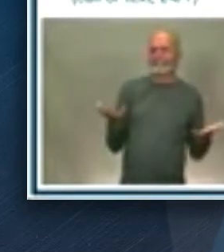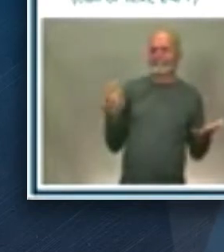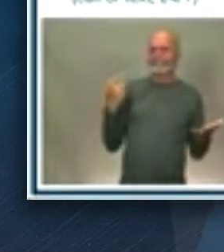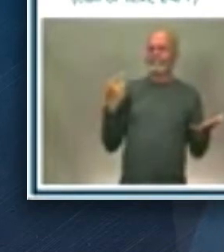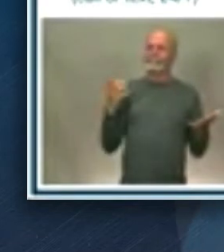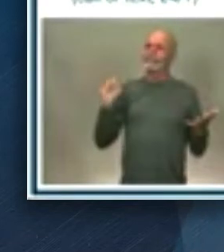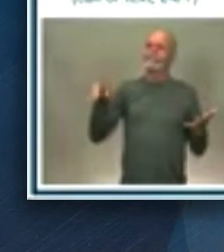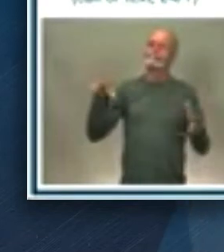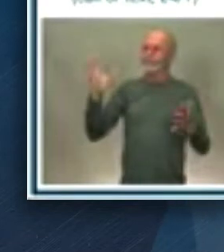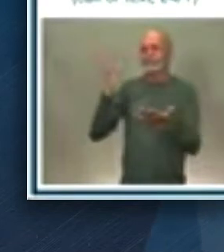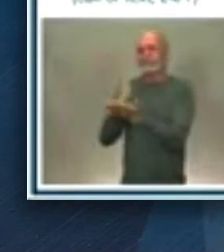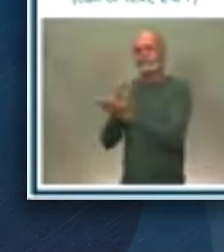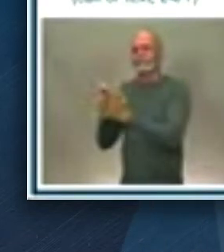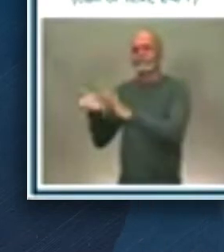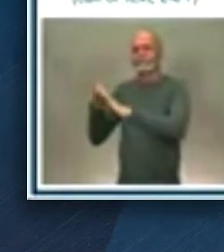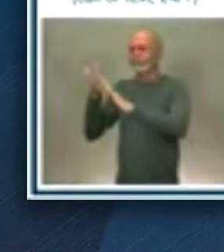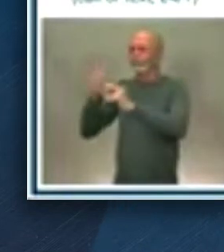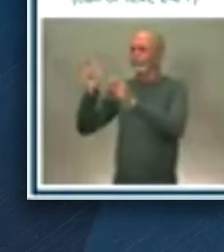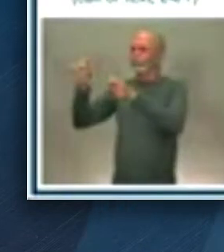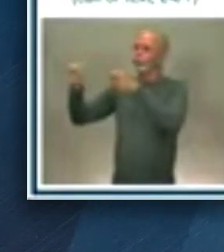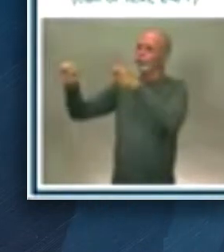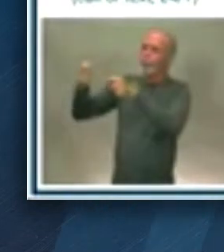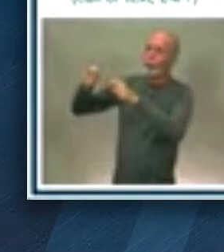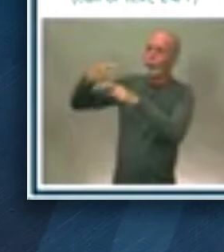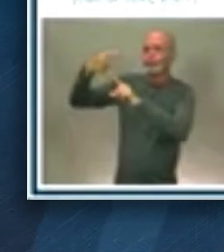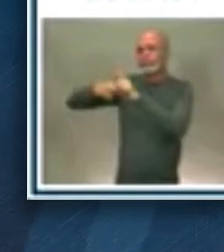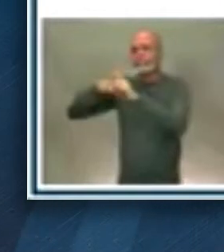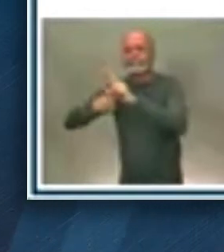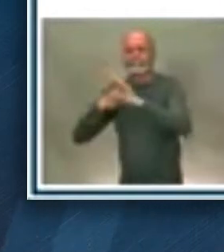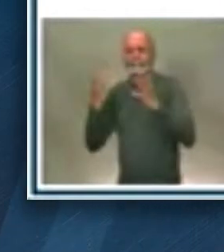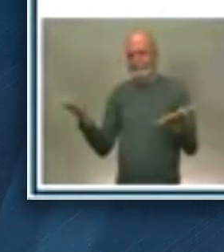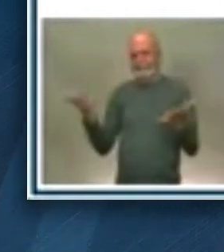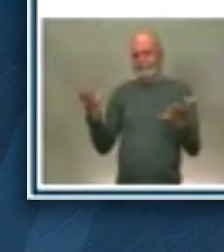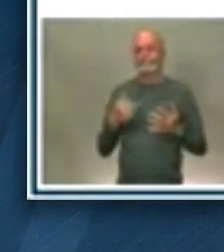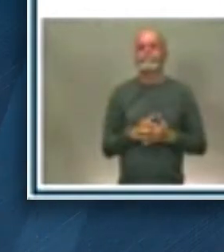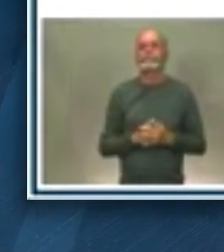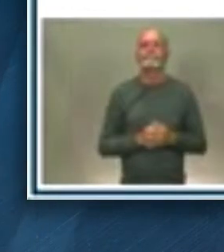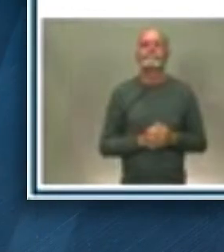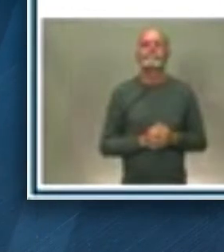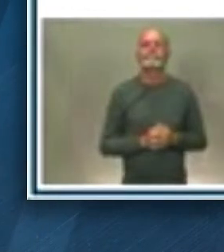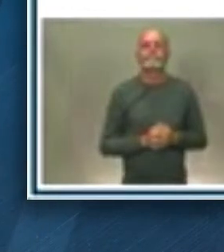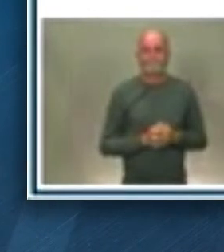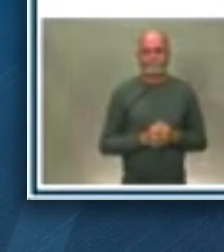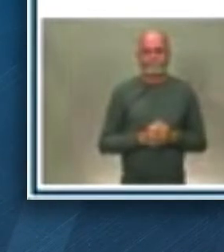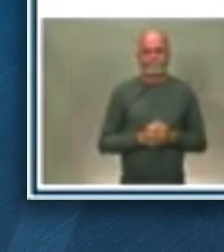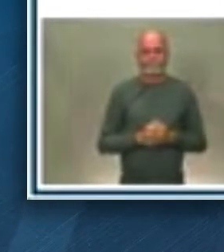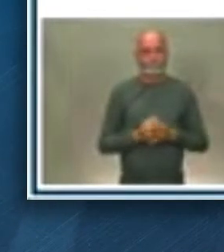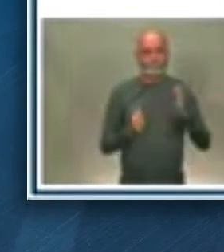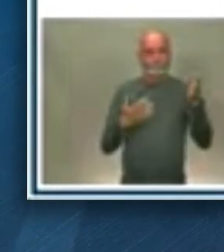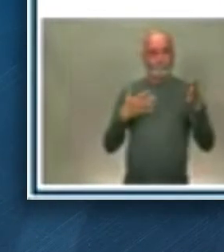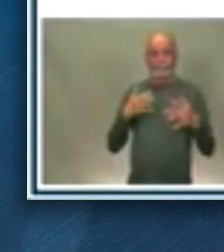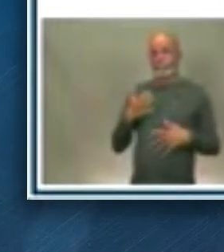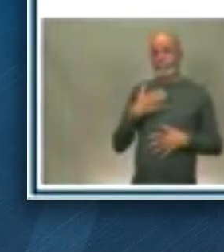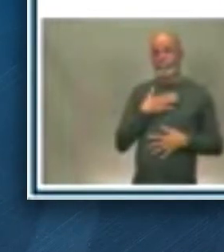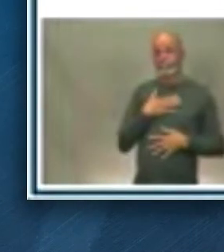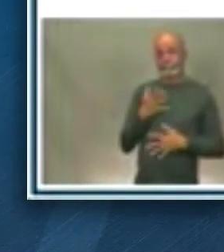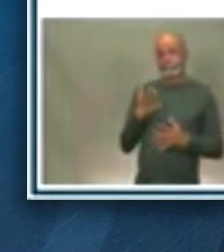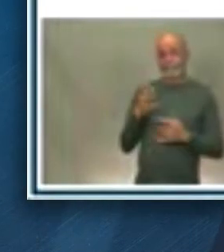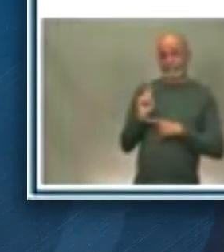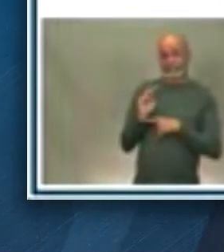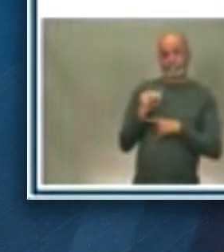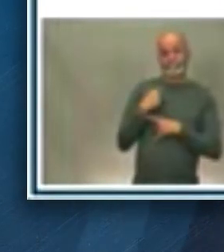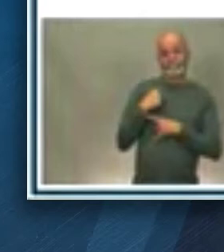increased? Just my position on all the challenges that the province faces, and there are many.